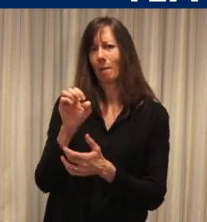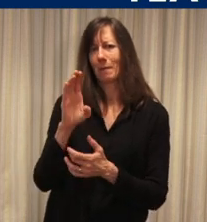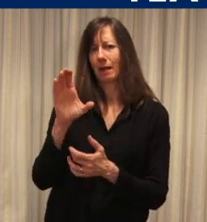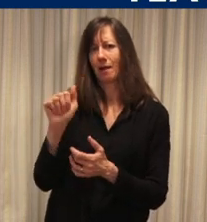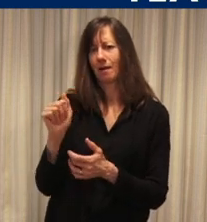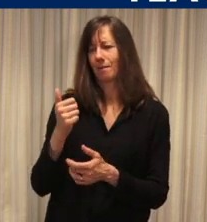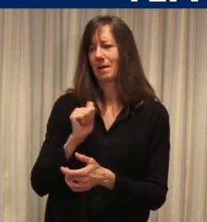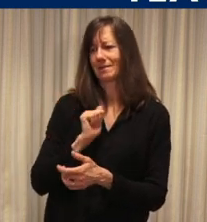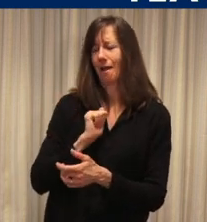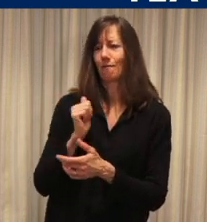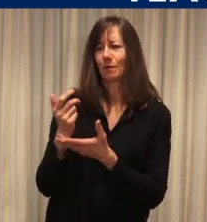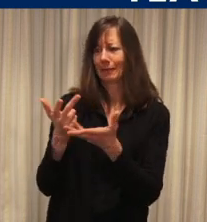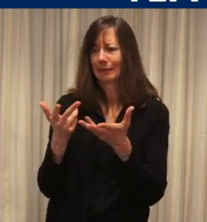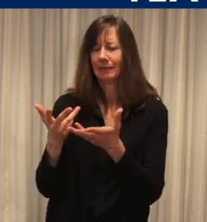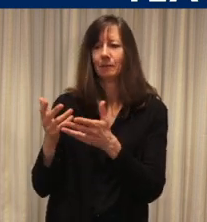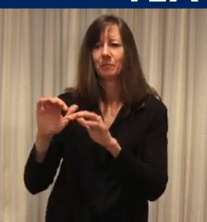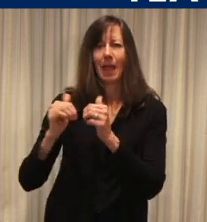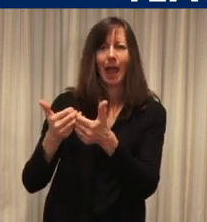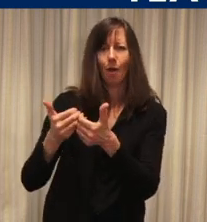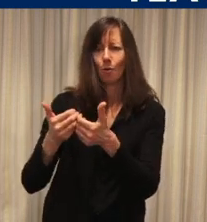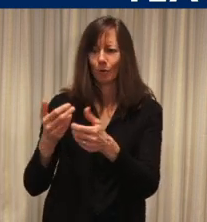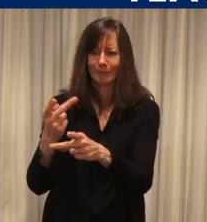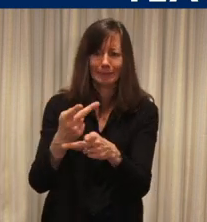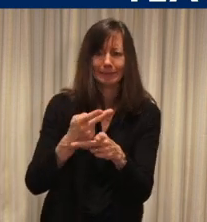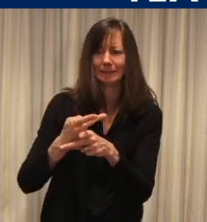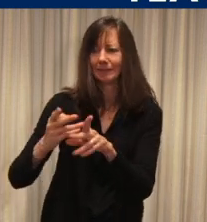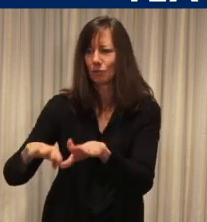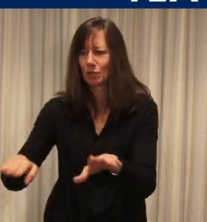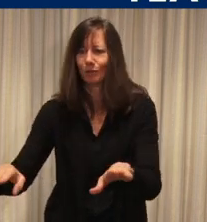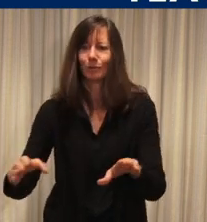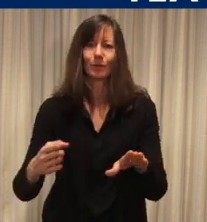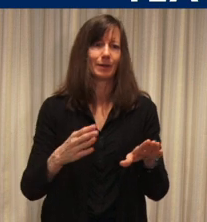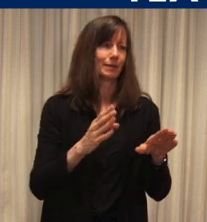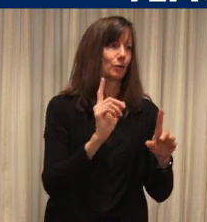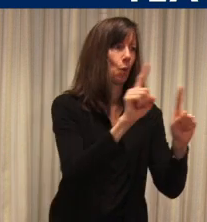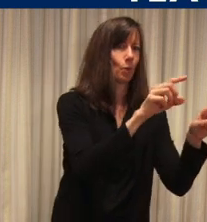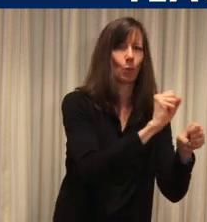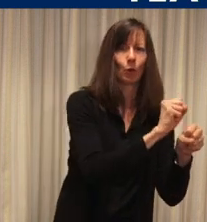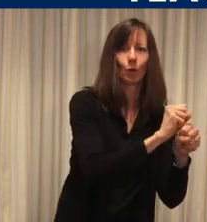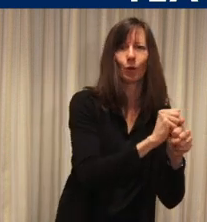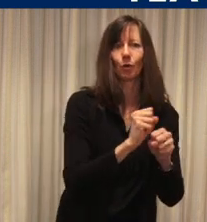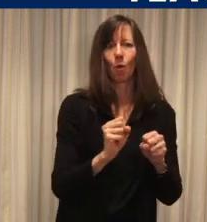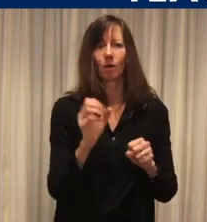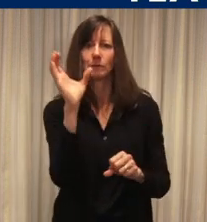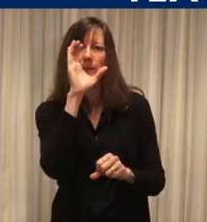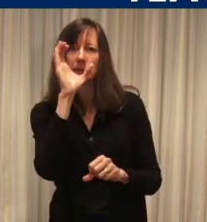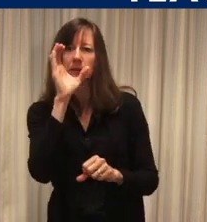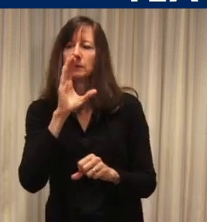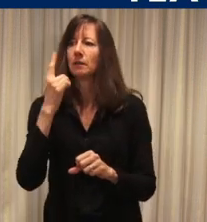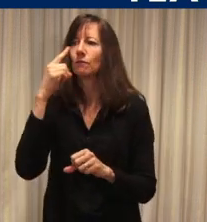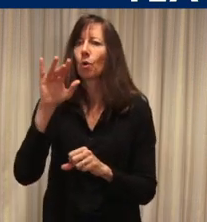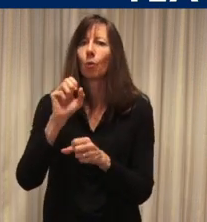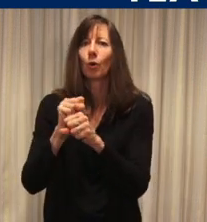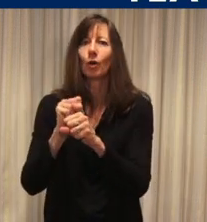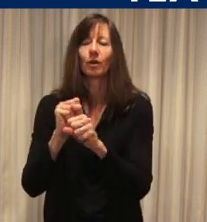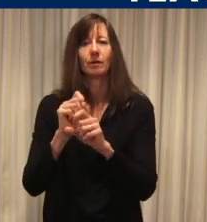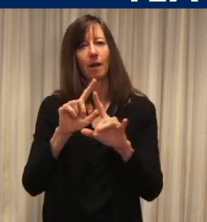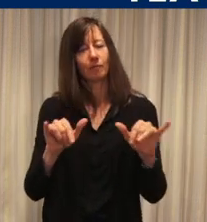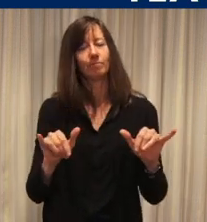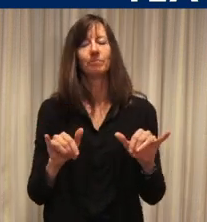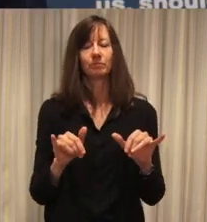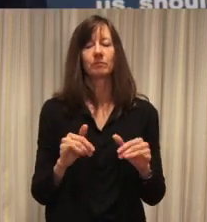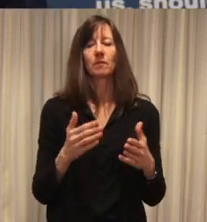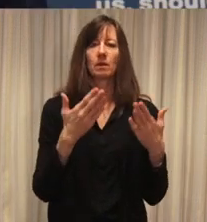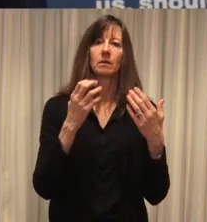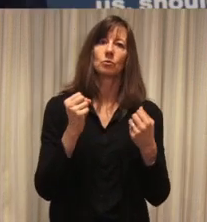while either working or finding work or making it work, basically. So thank you to all of